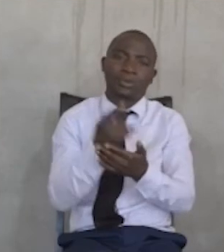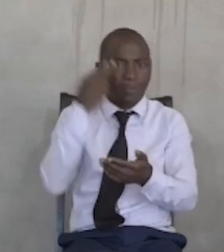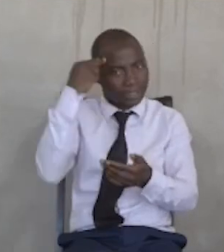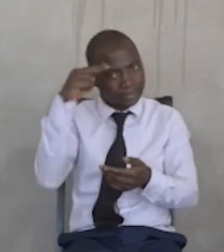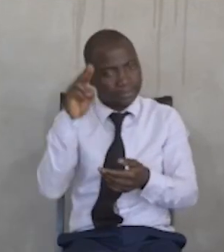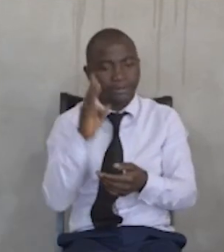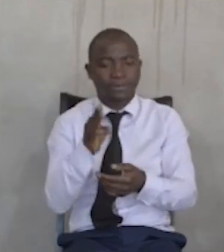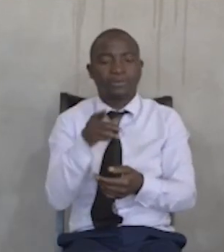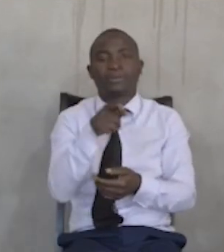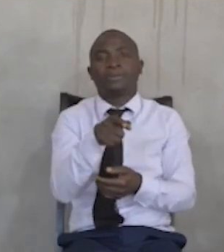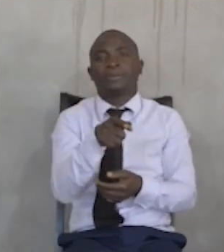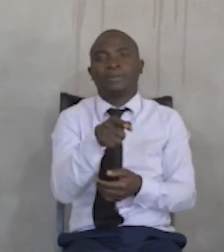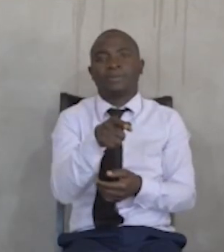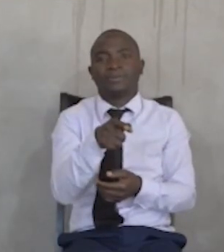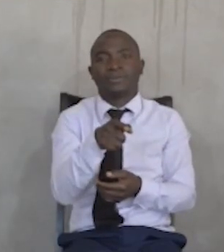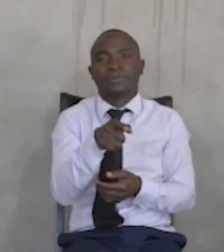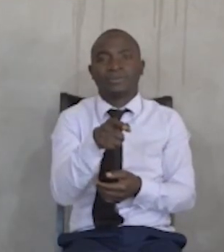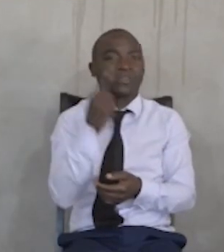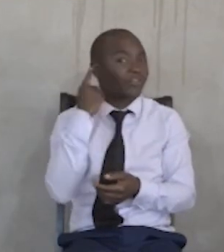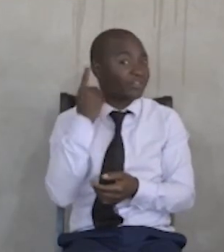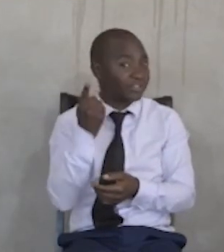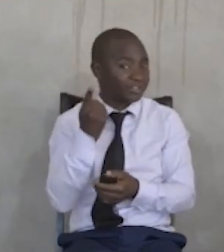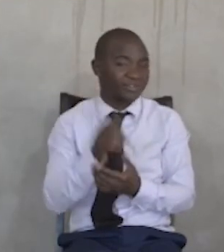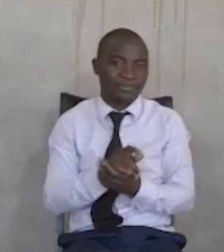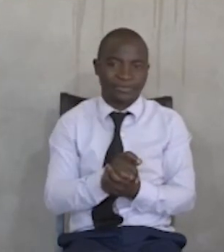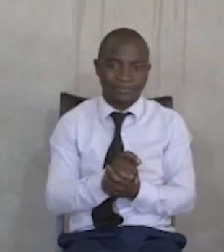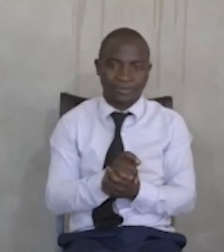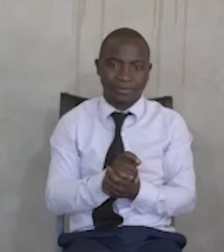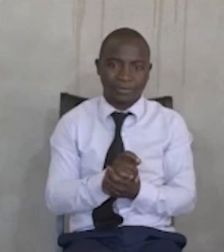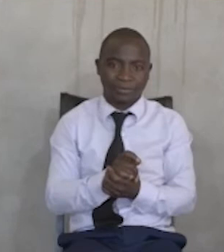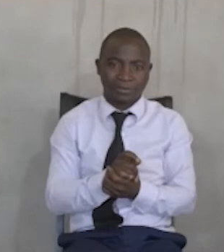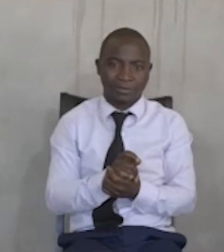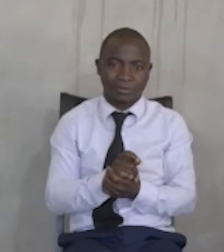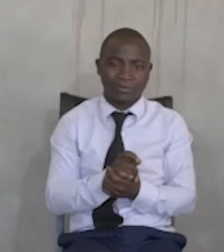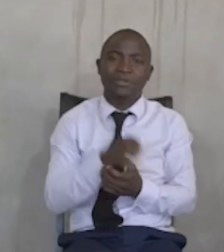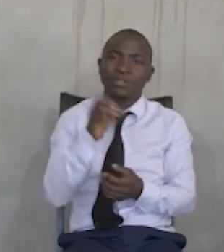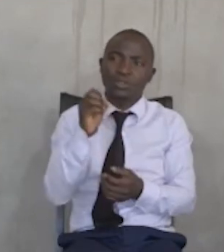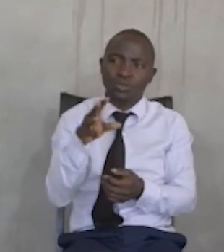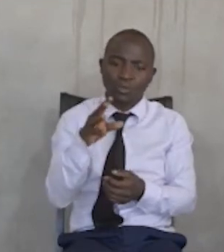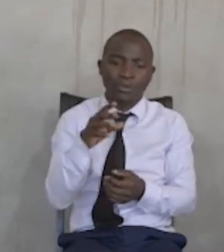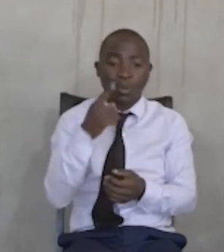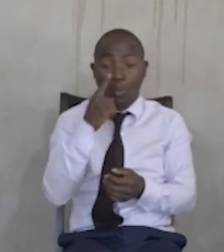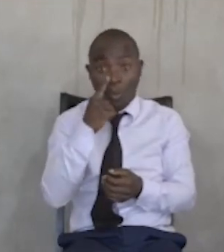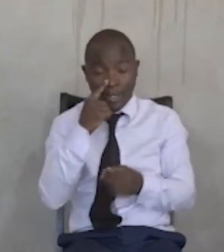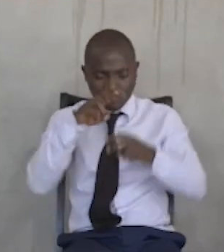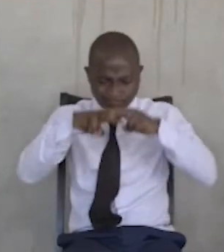loss. And then we examine these patients, but in most cases, when you look into the ear, you don't really